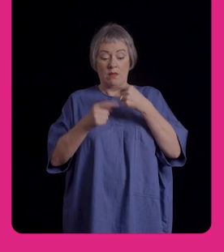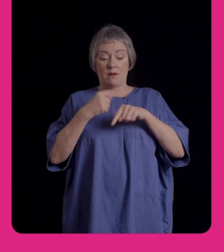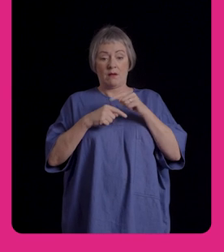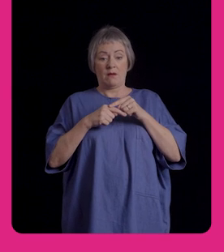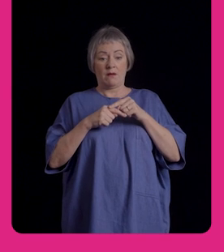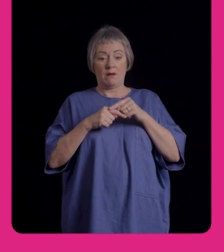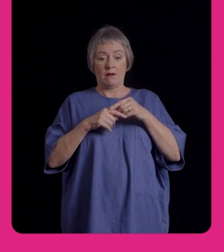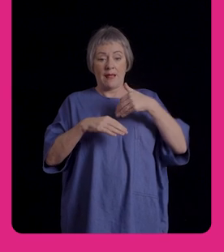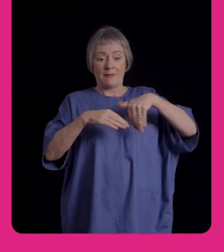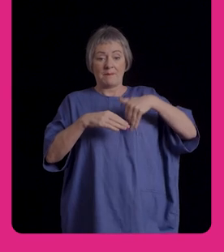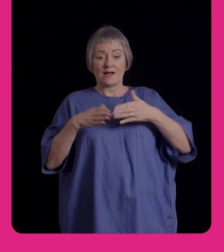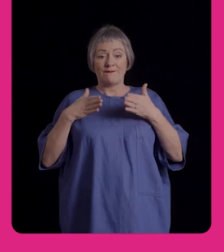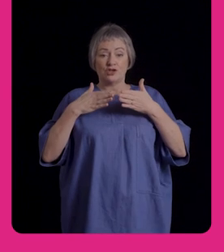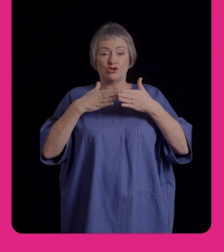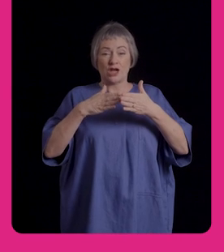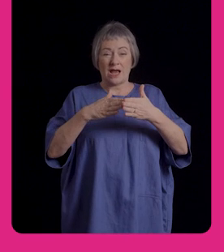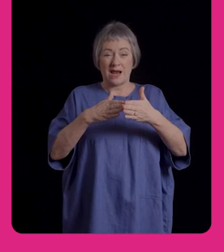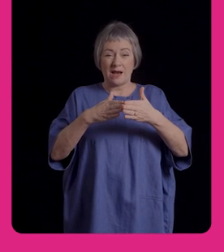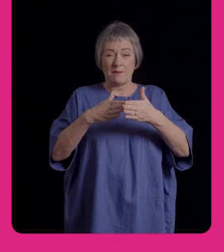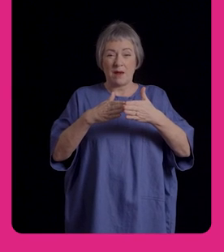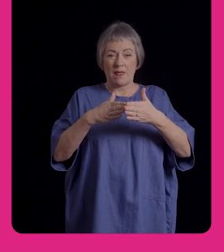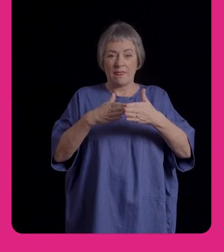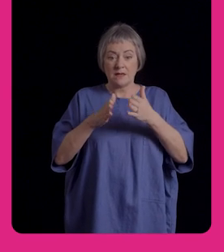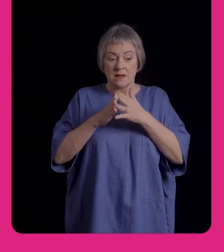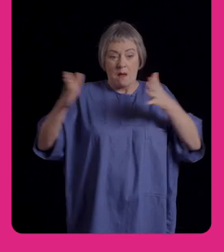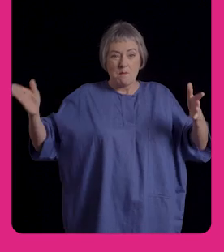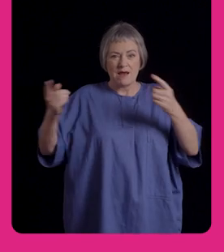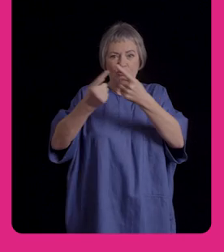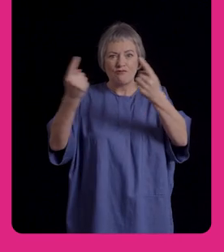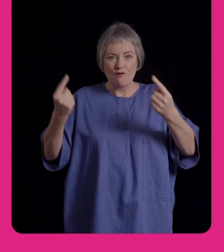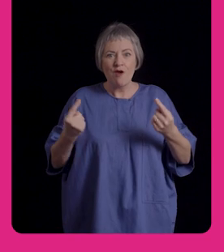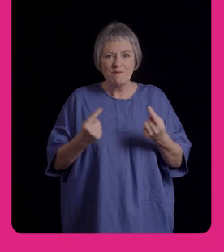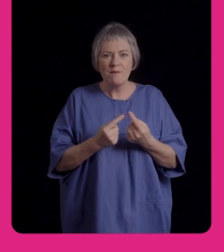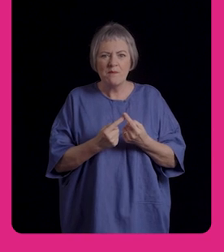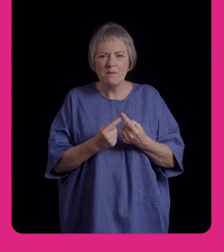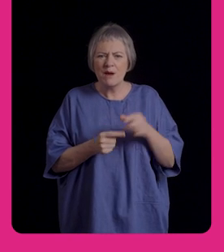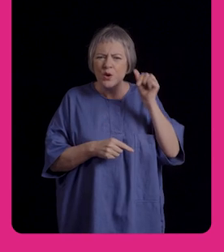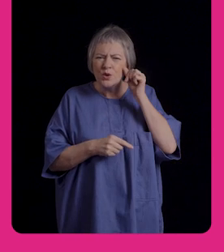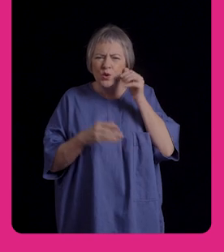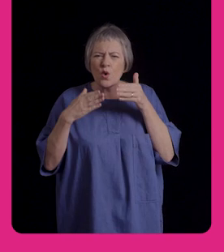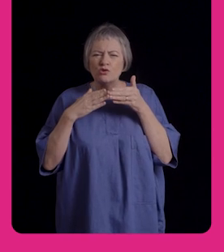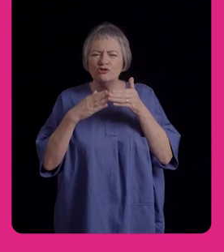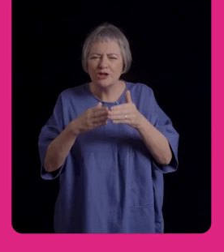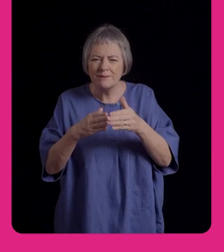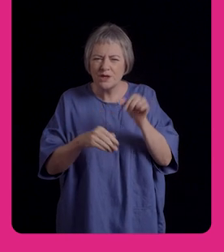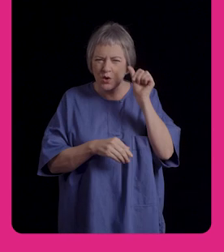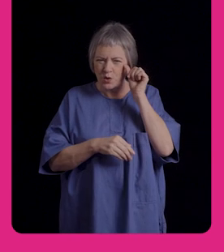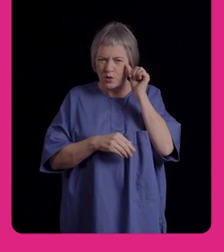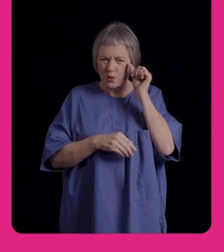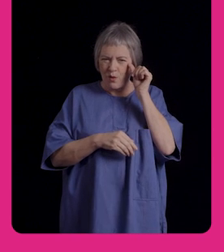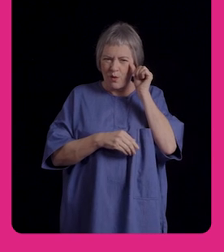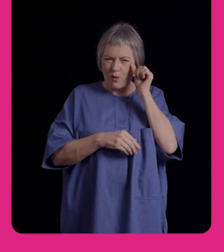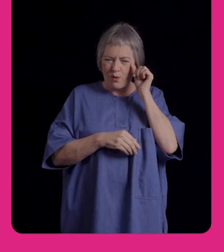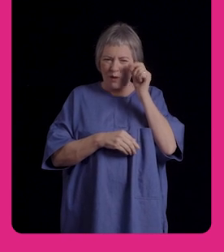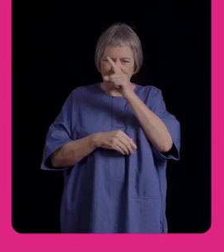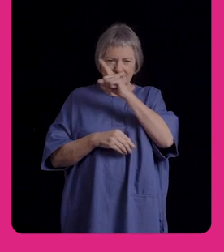ship, and you can see there's like a bigger room. And because like you know ships, I think you know that this is like the